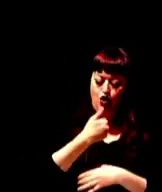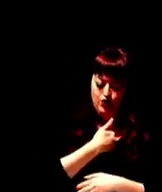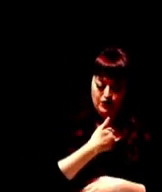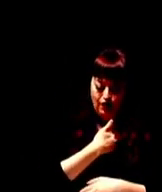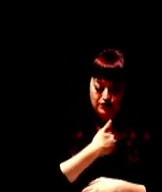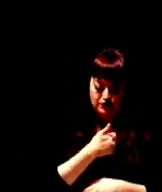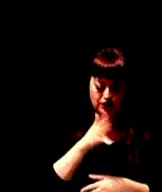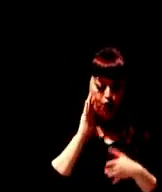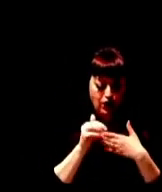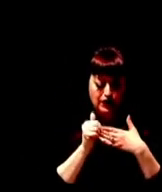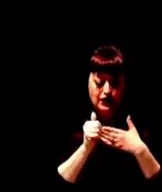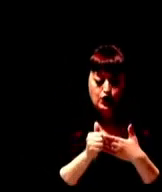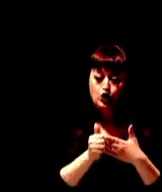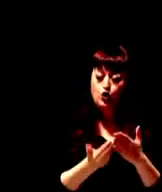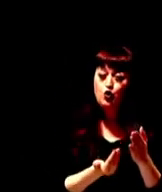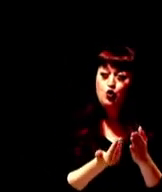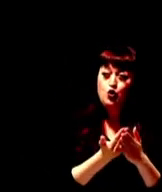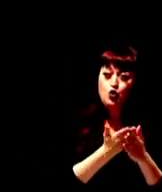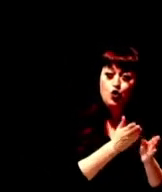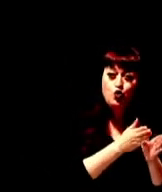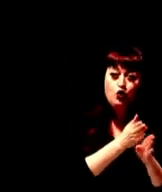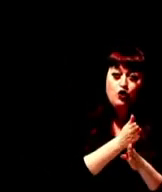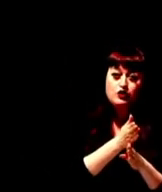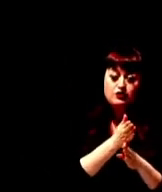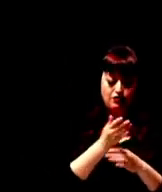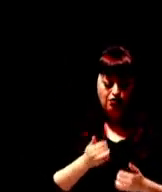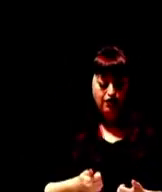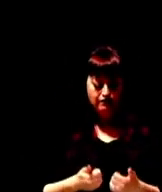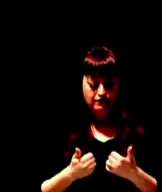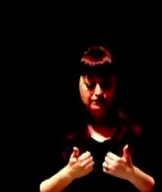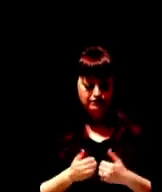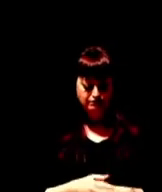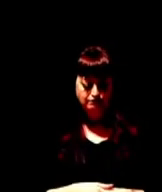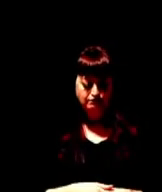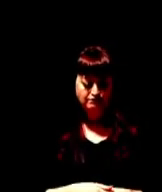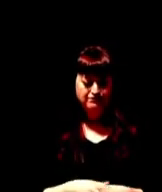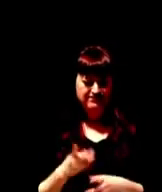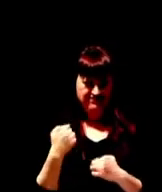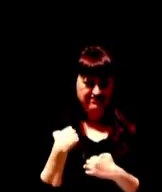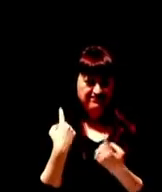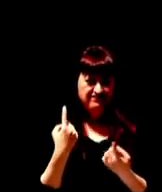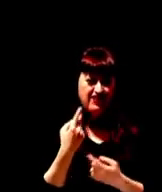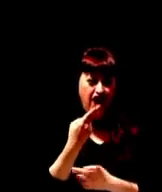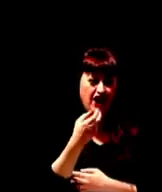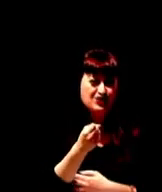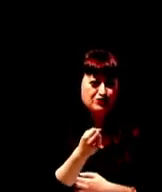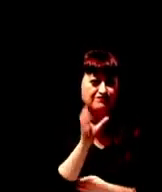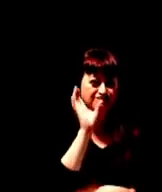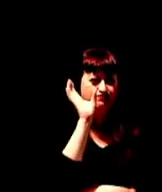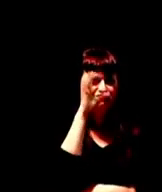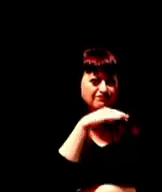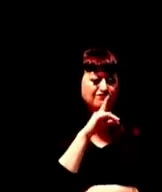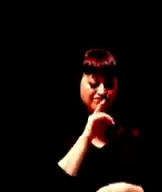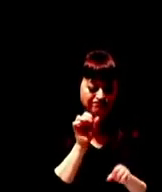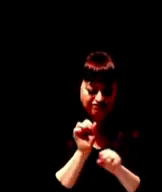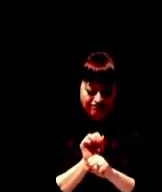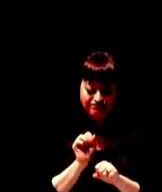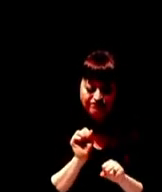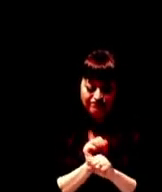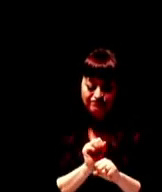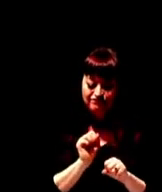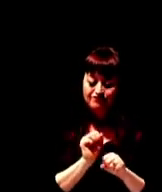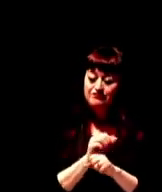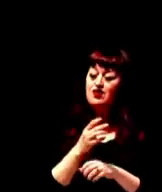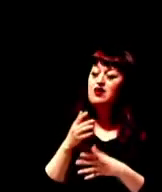and lifestyles. To say the least, we have had an unusual high school experience. Disrupted in March of